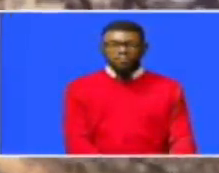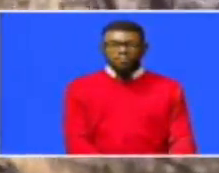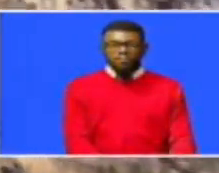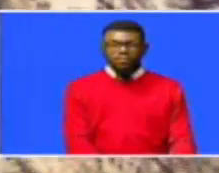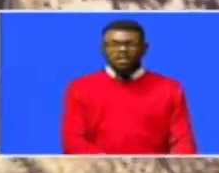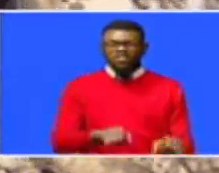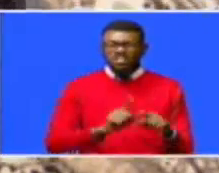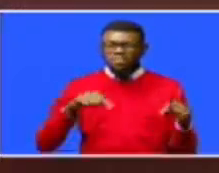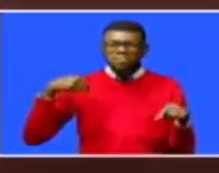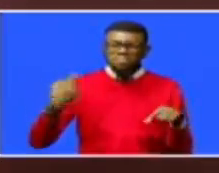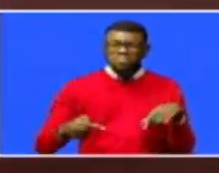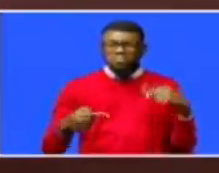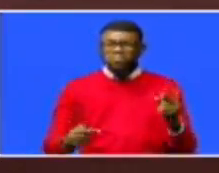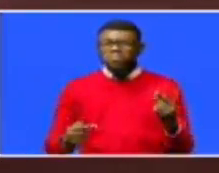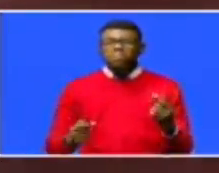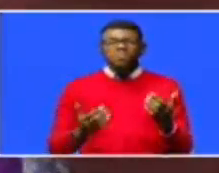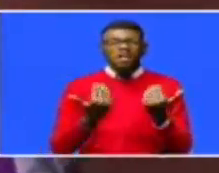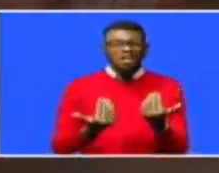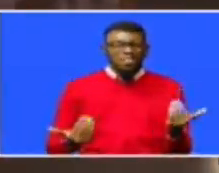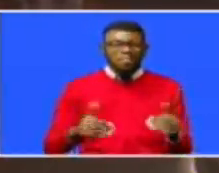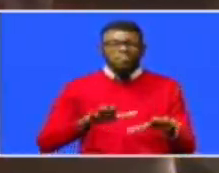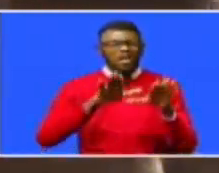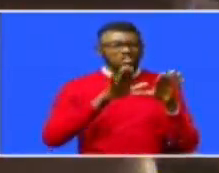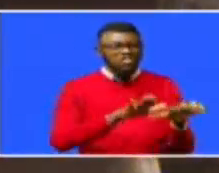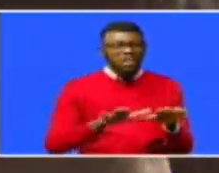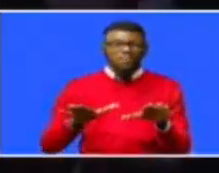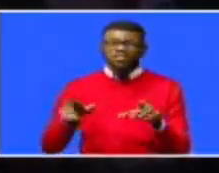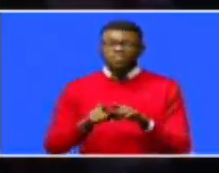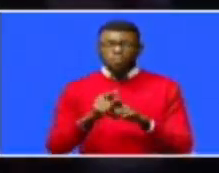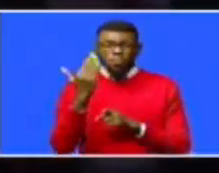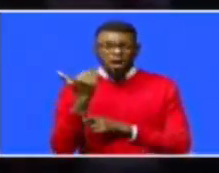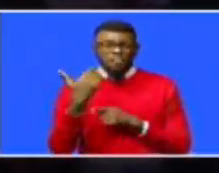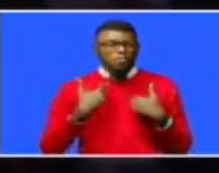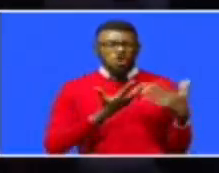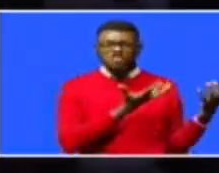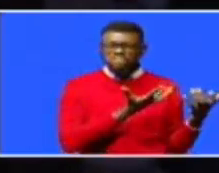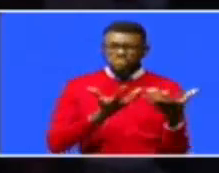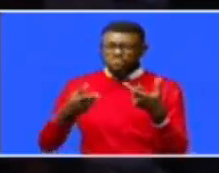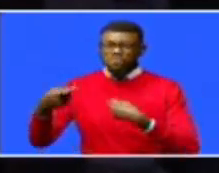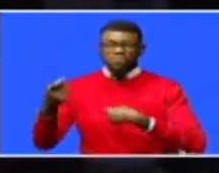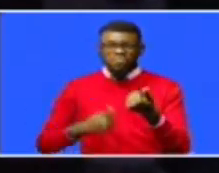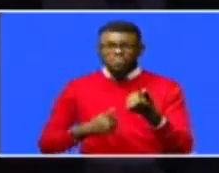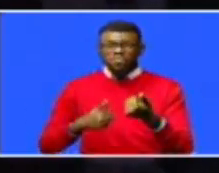Physical abuse, children paying the ultimate price of human trafficking. This